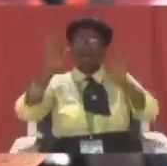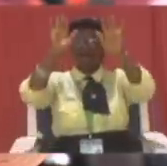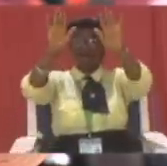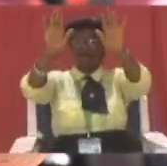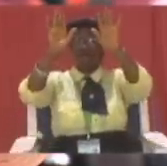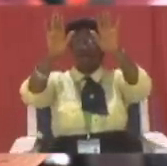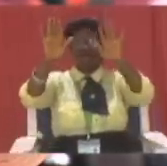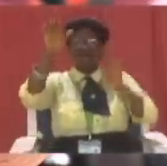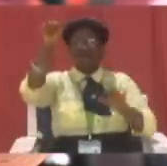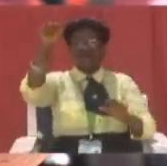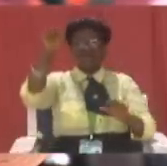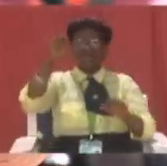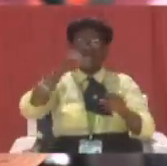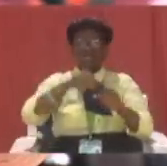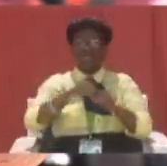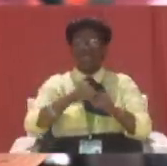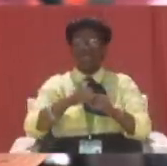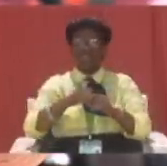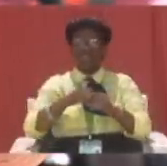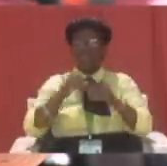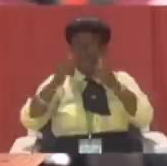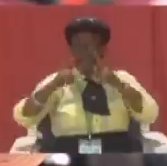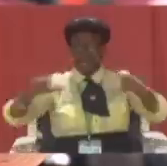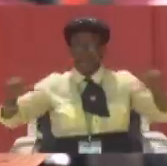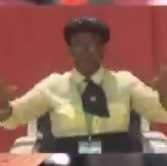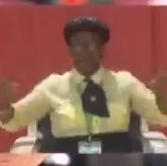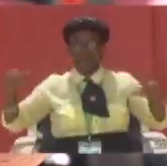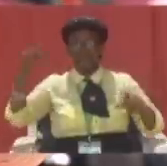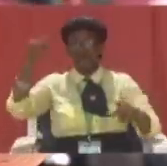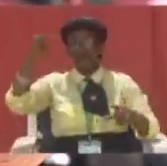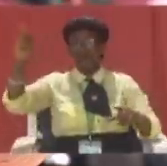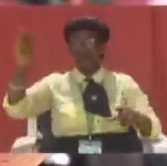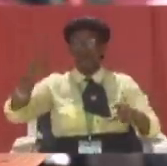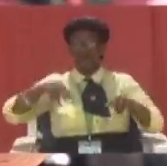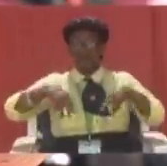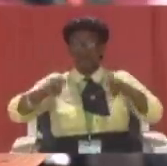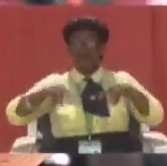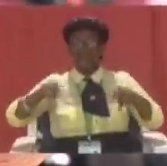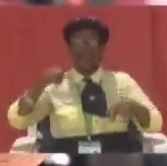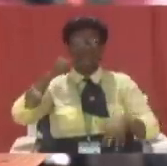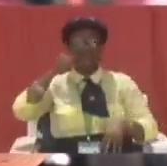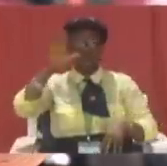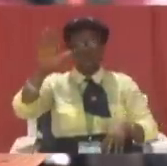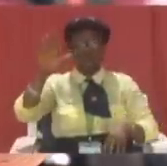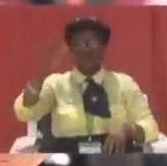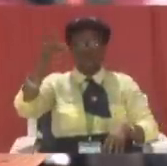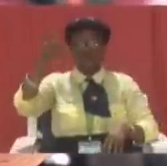in the language of the market woman, the language that